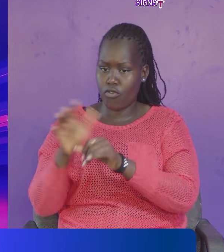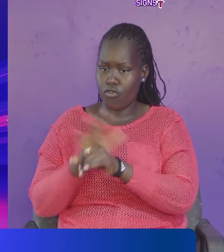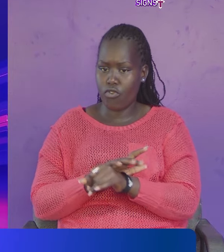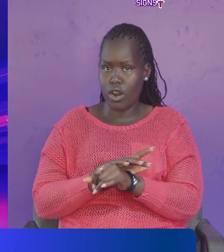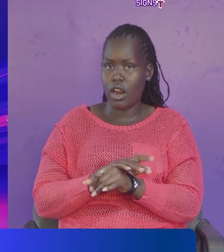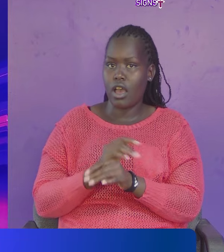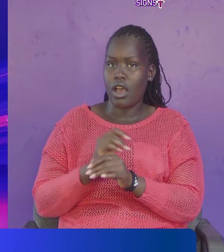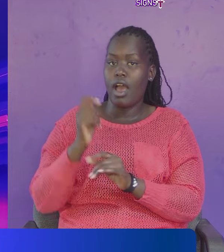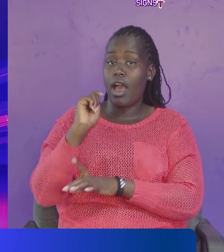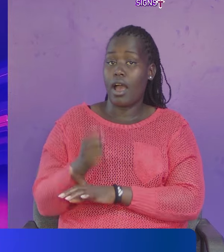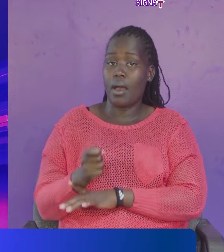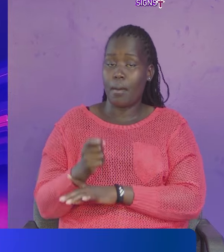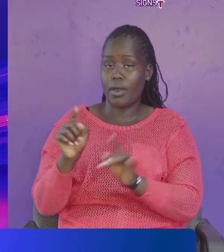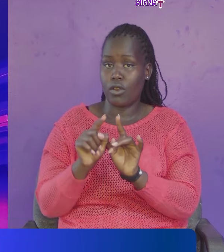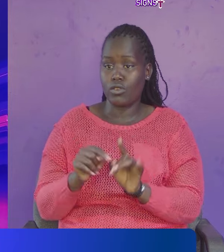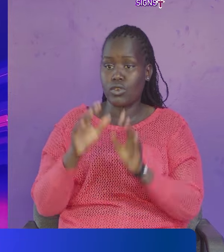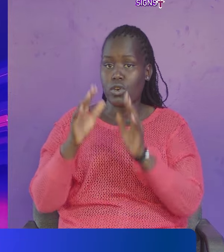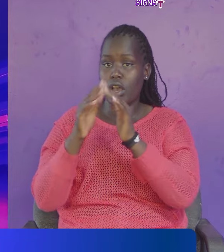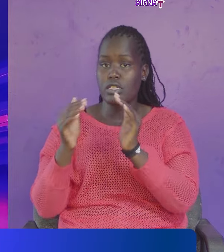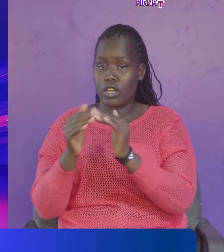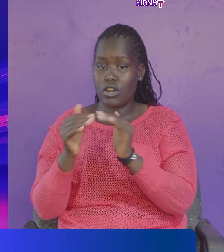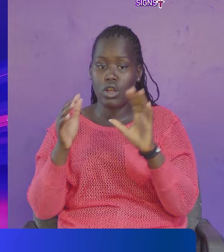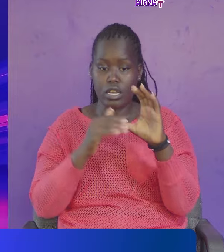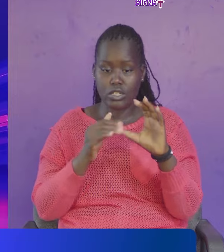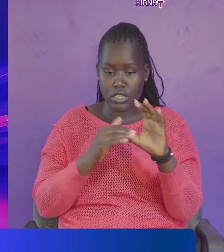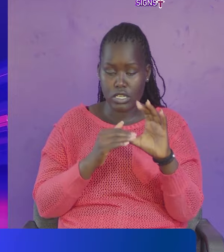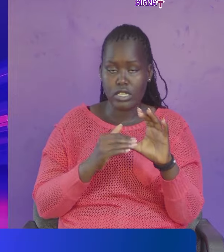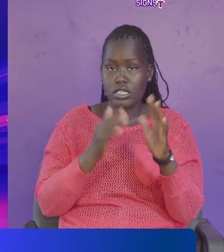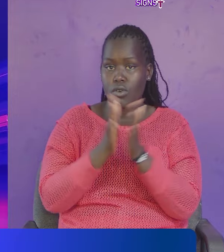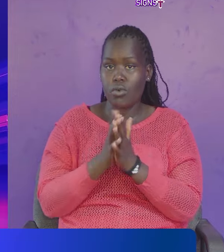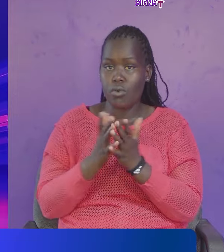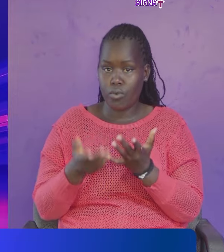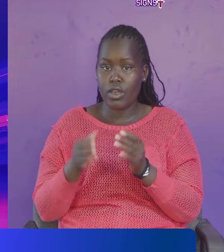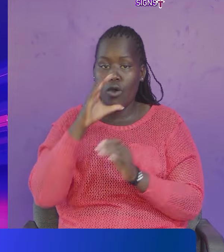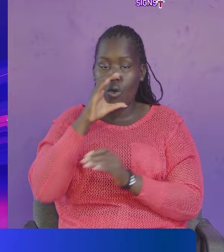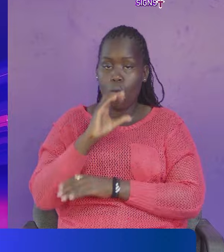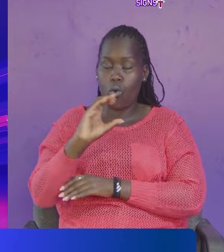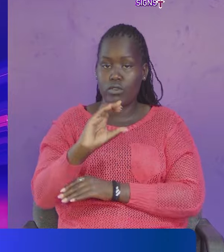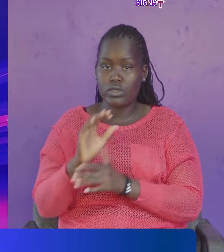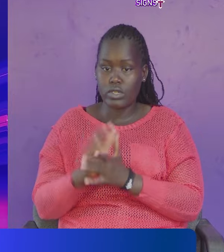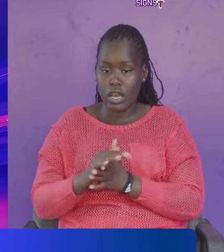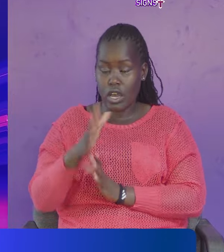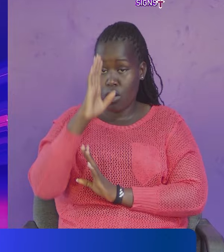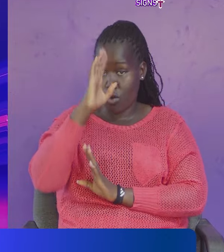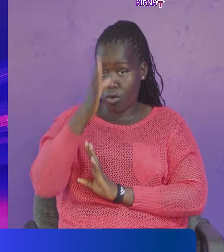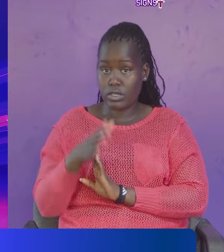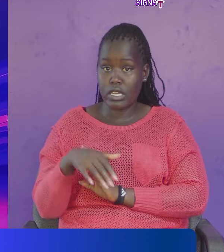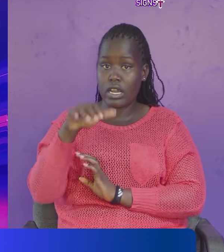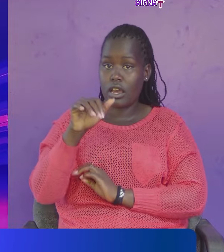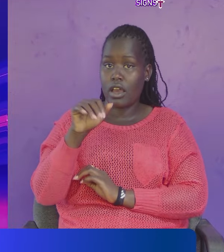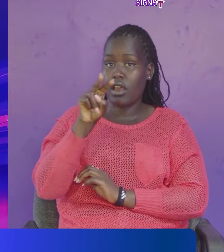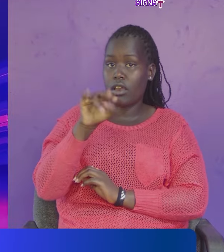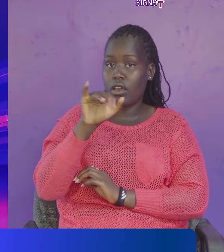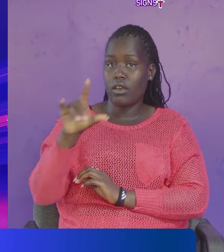they're going to be playing hosts to Arsenal, and Chelsea will be playing hosts to Wolves. And on Sunday, Aston Villa are going to be